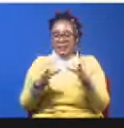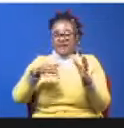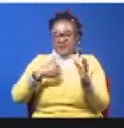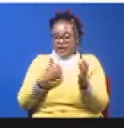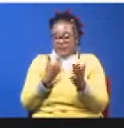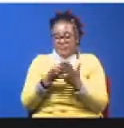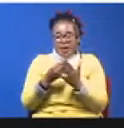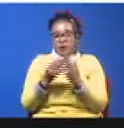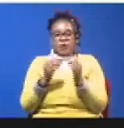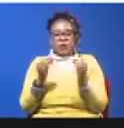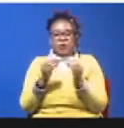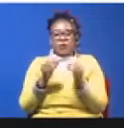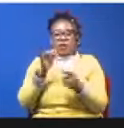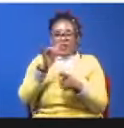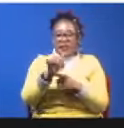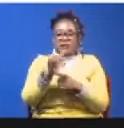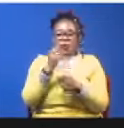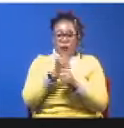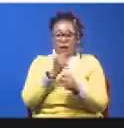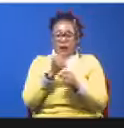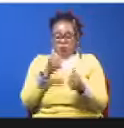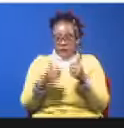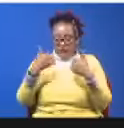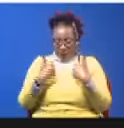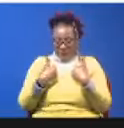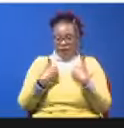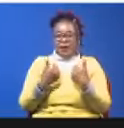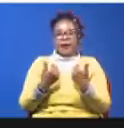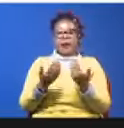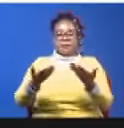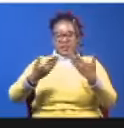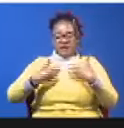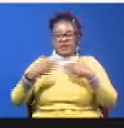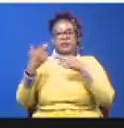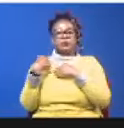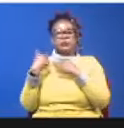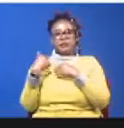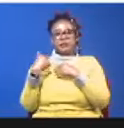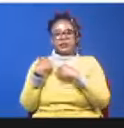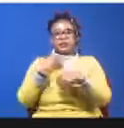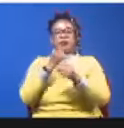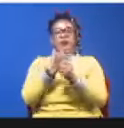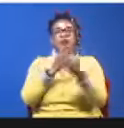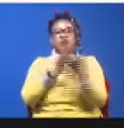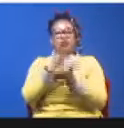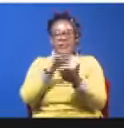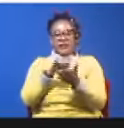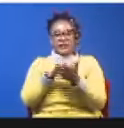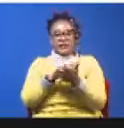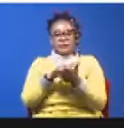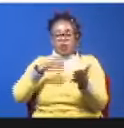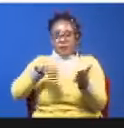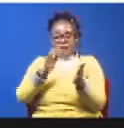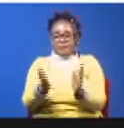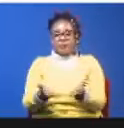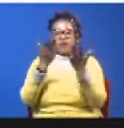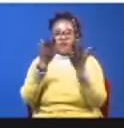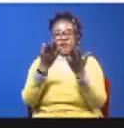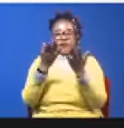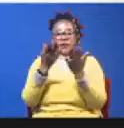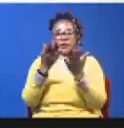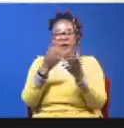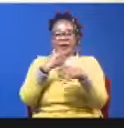money in their pocket. That is the work that Mbadi is now given the responsibility and task to make sure that we improve the